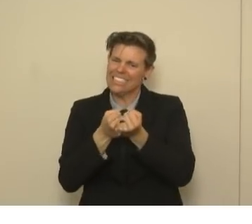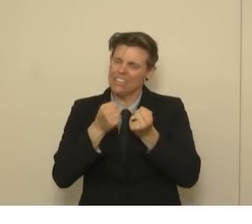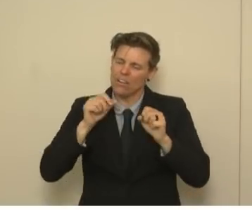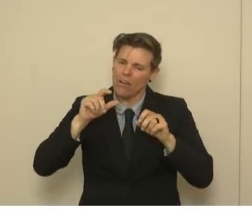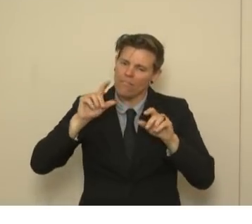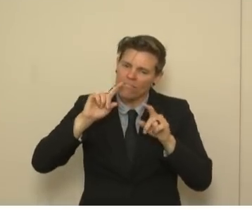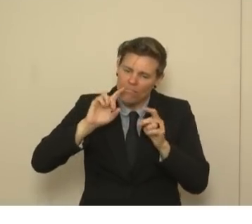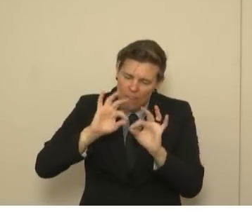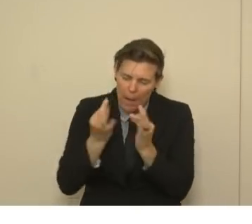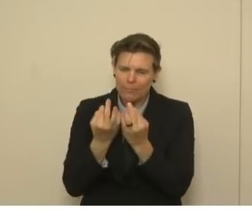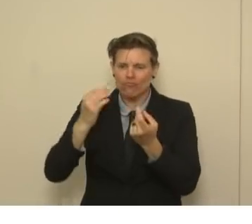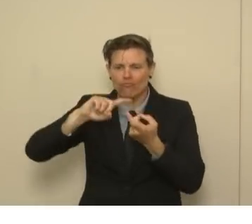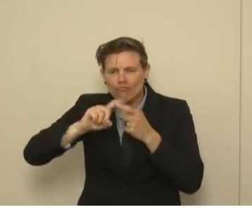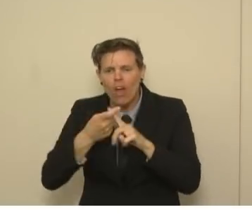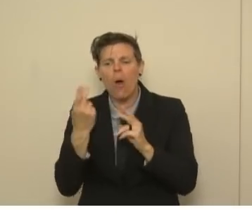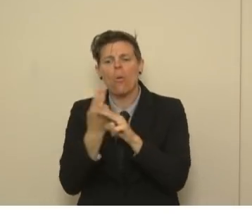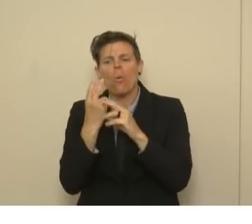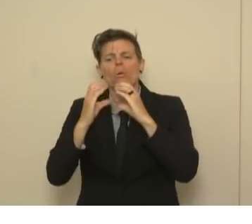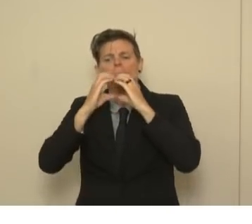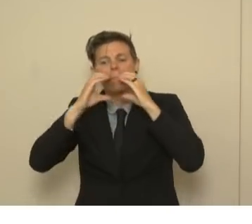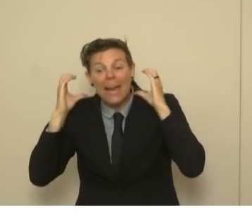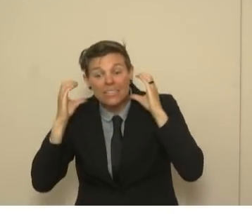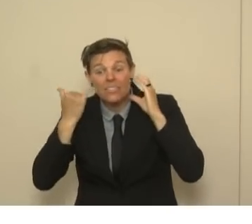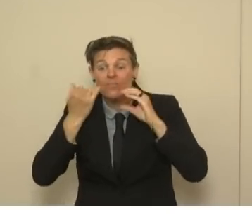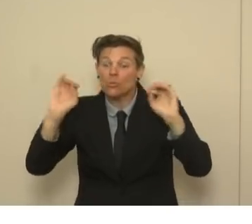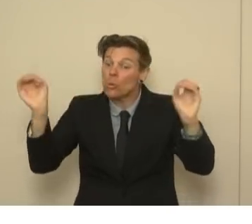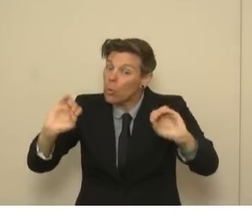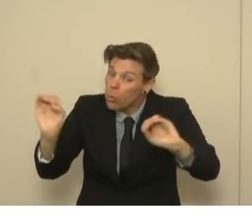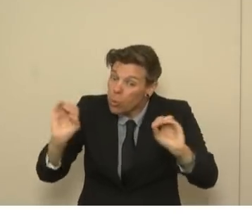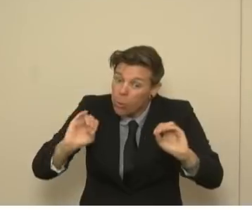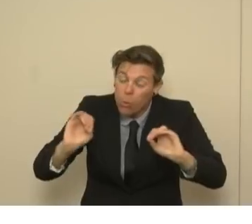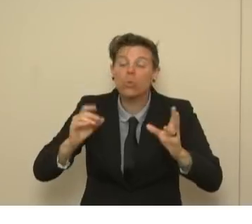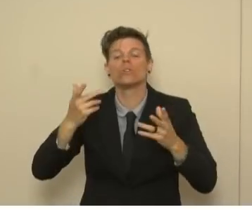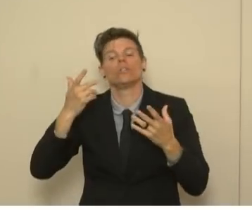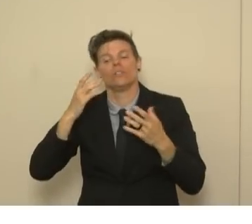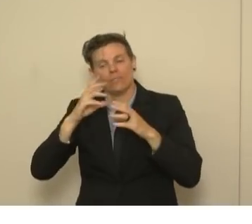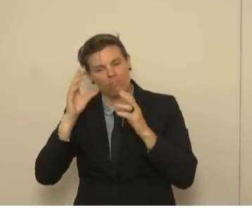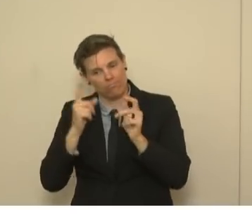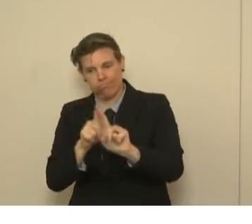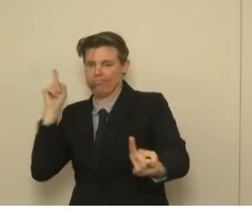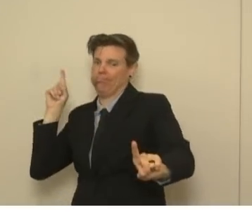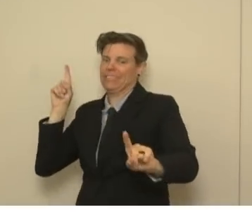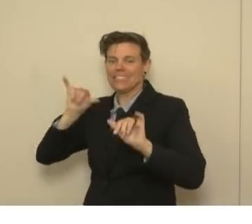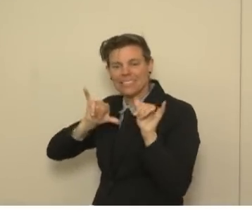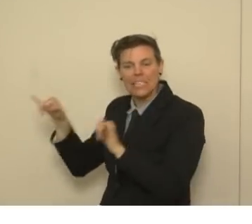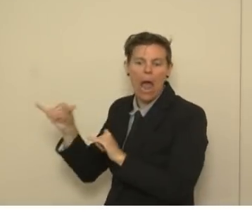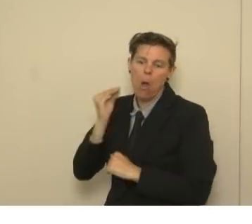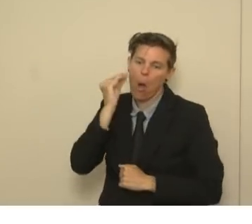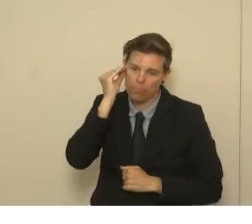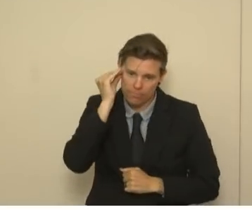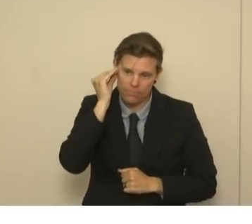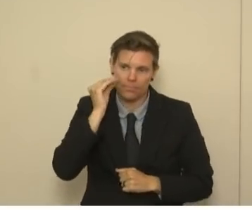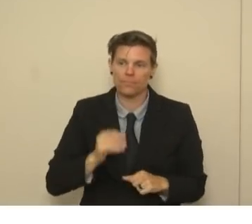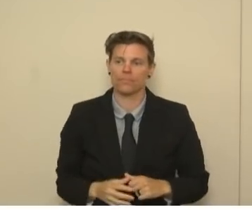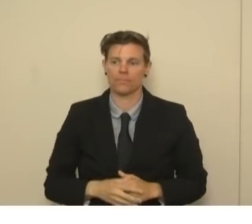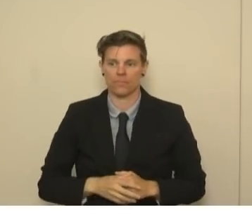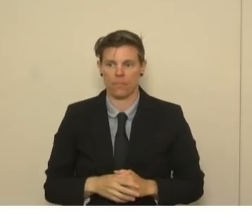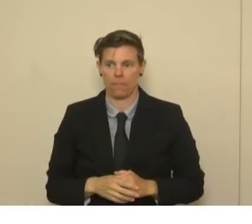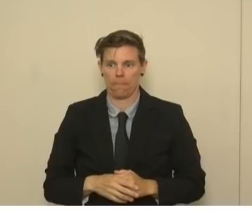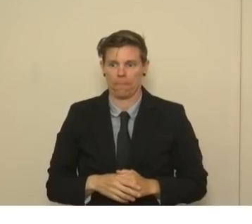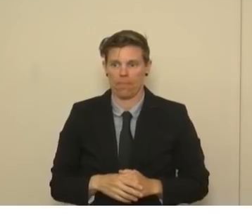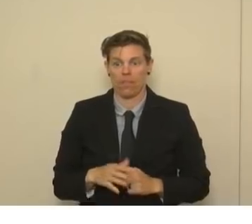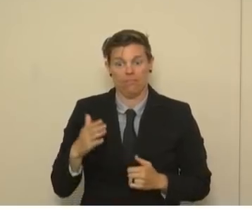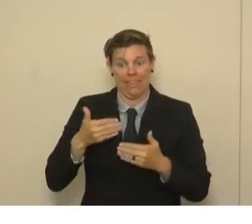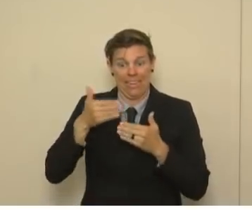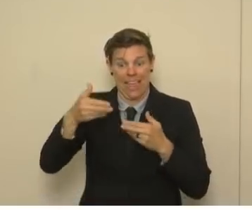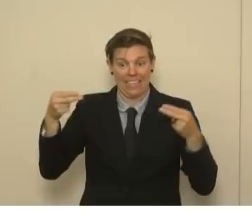you're really feeling well. Thank you. This is my favorite slide this week, and the